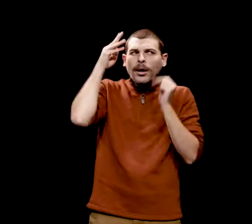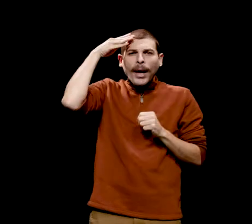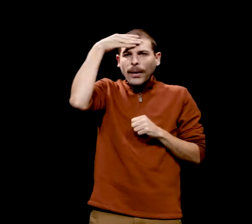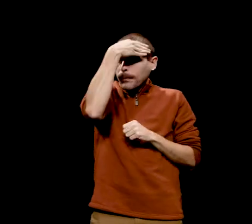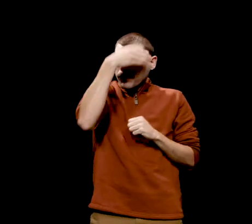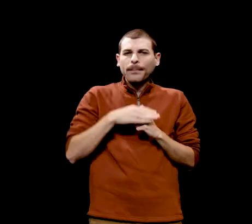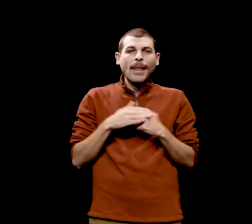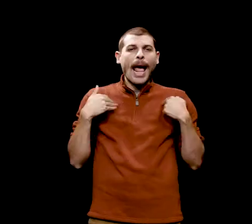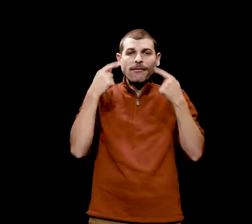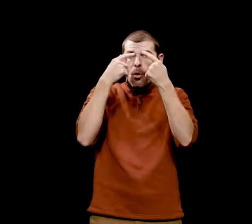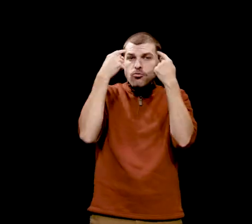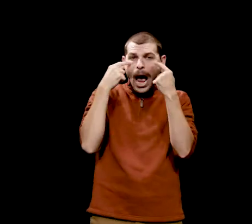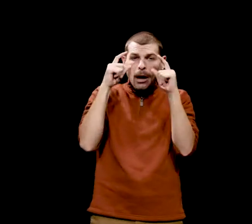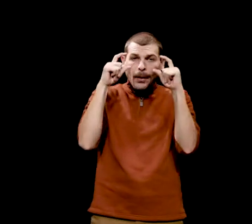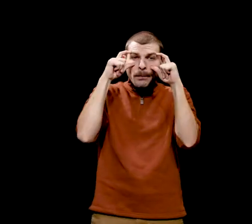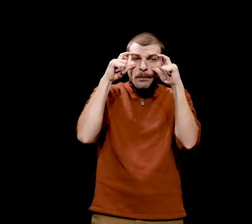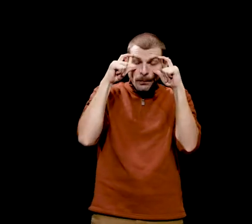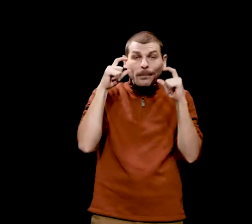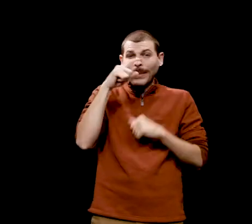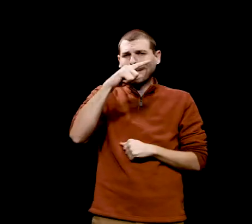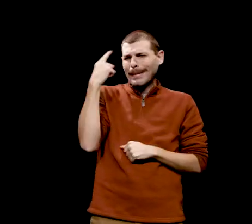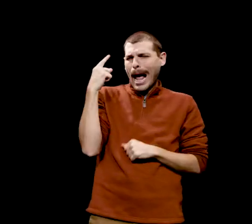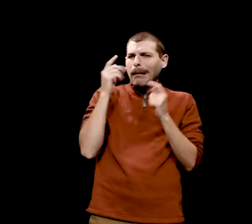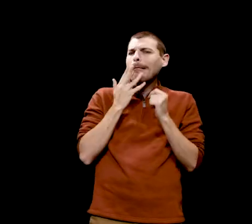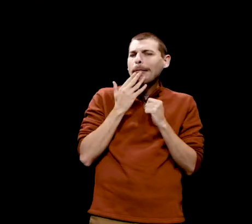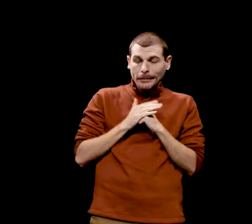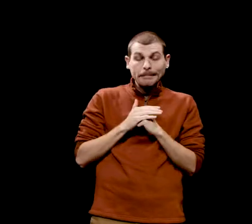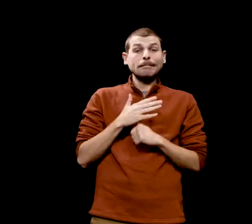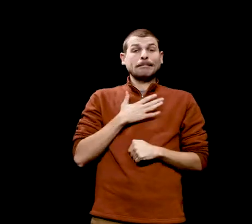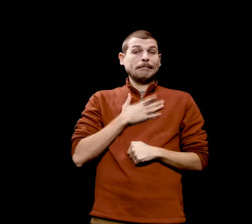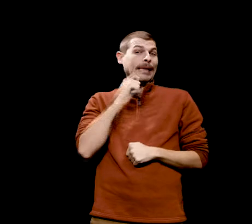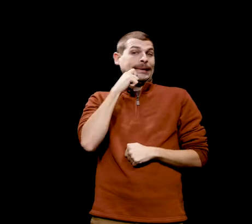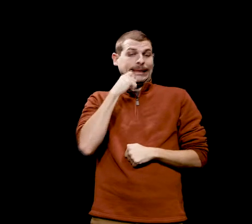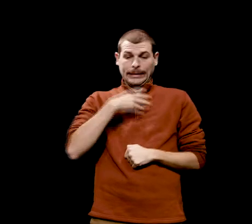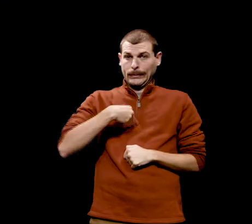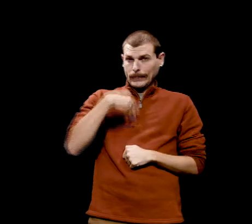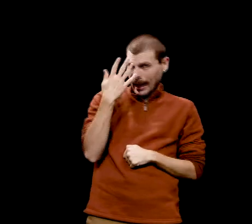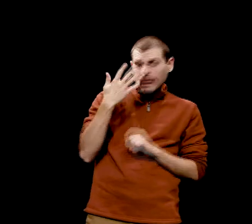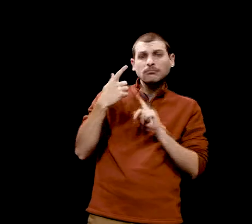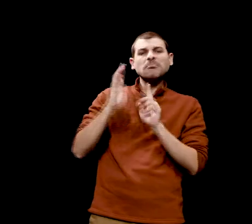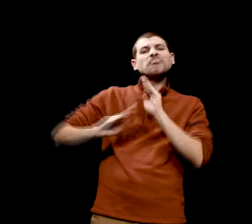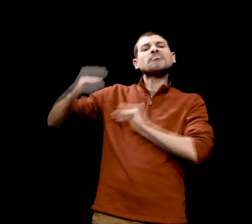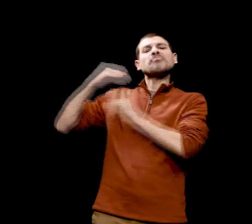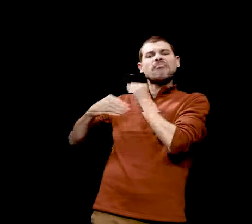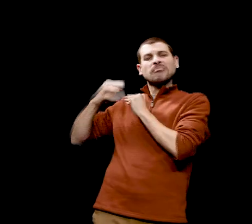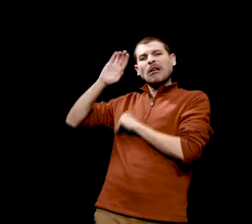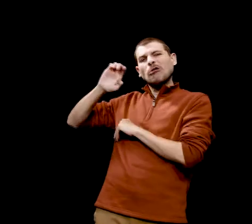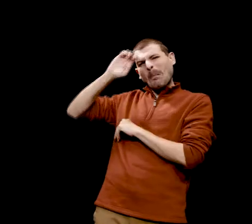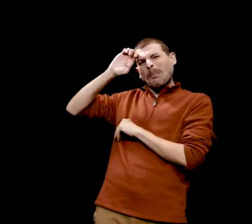wearing round black eyeglasses. I'm a Caucasian of European descent, and I'm